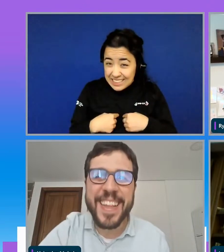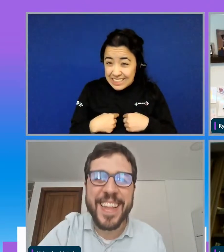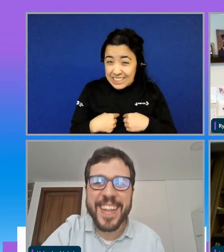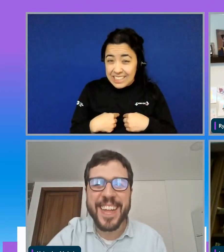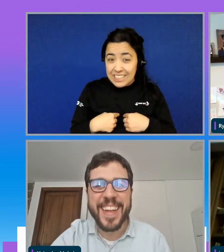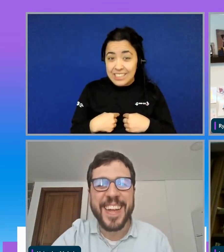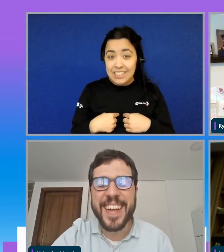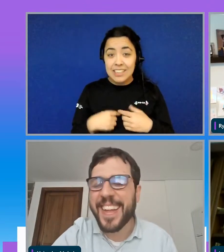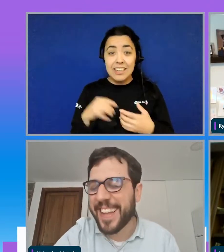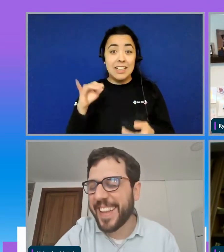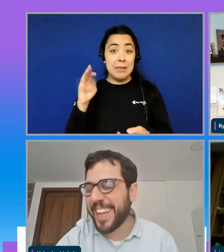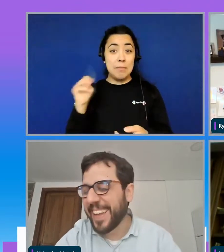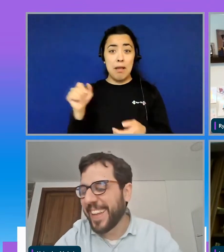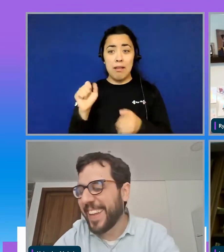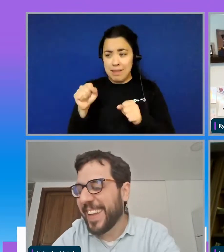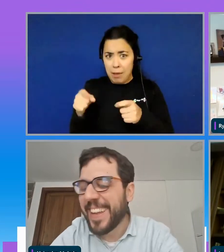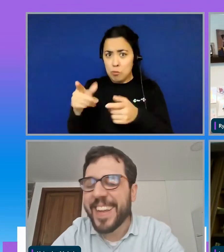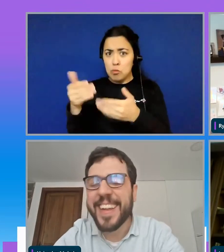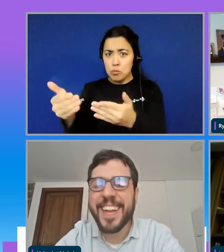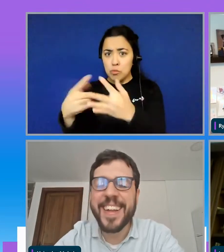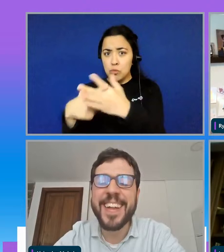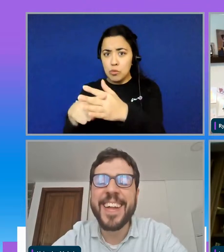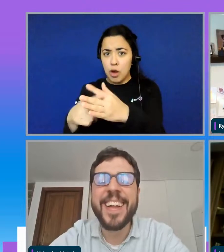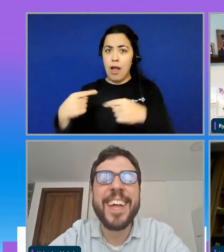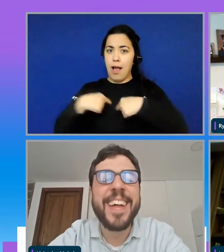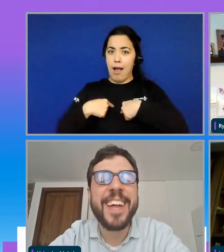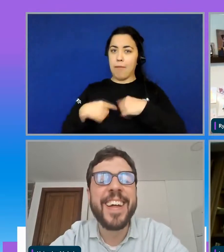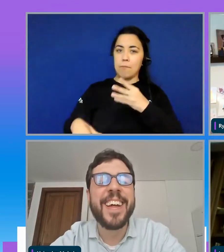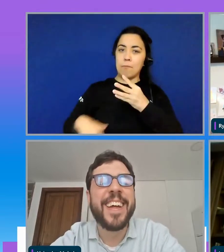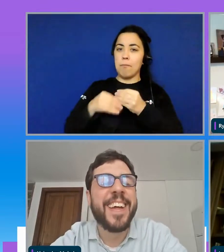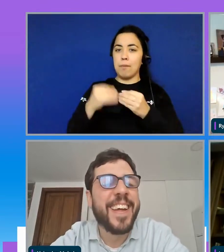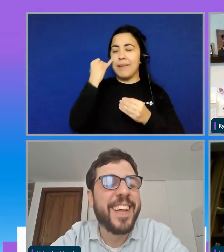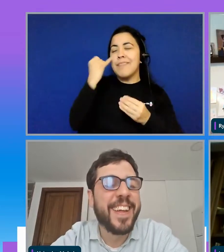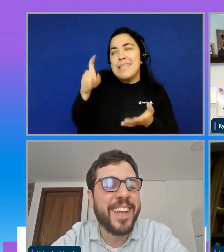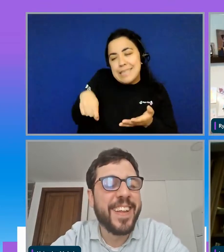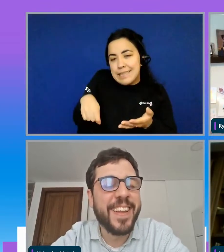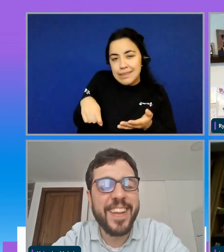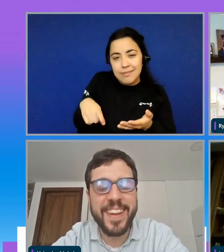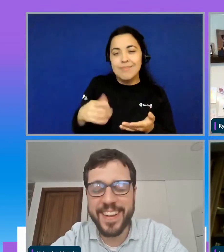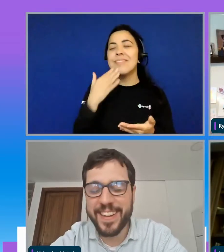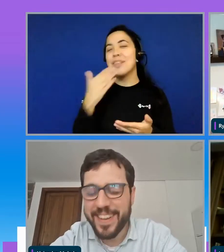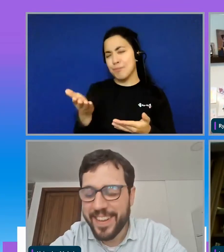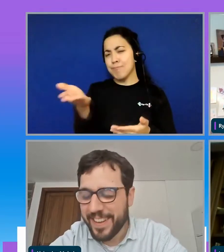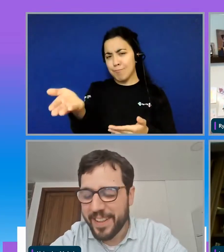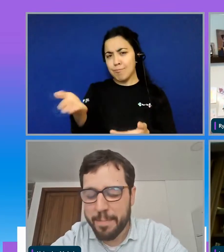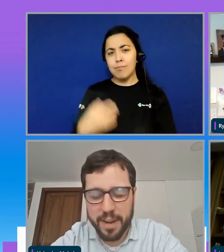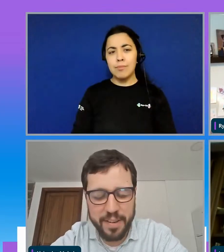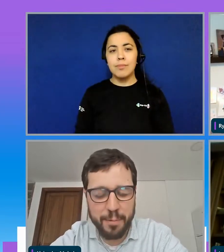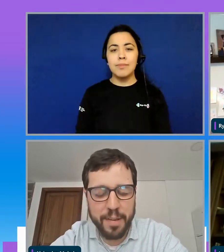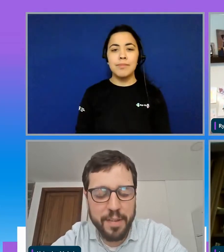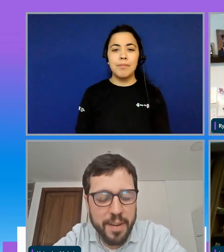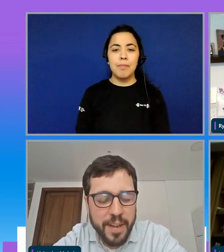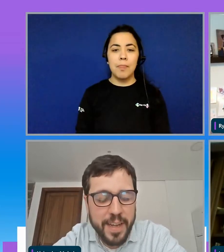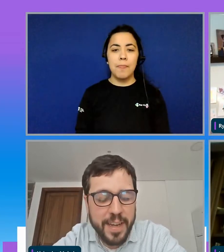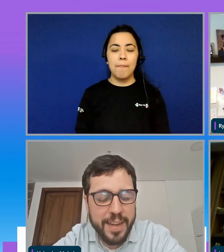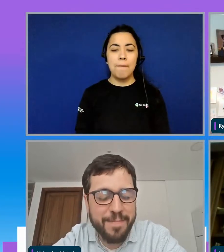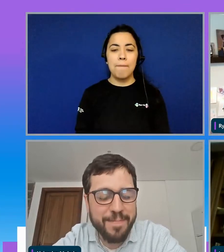I mean, yes, you can start and then I can complement if needed. Thank you. The Brexit